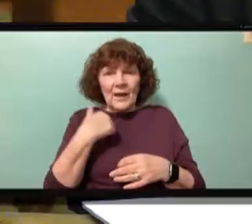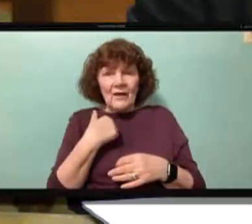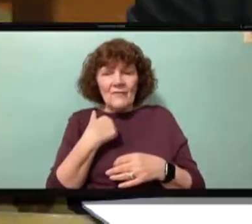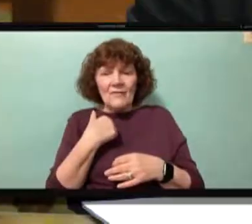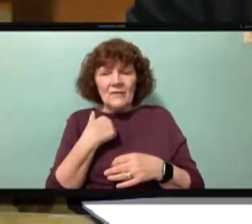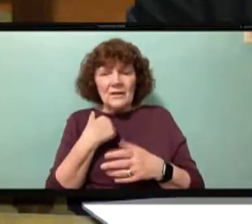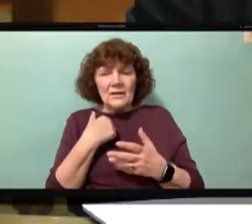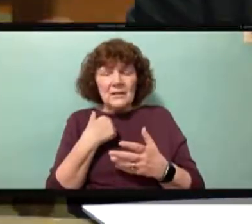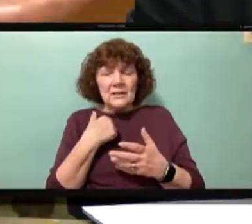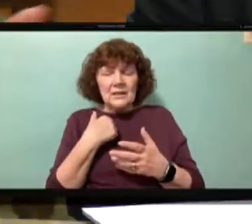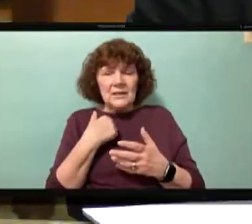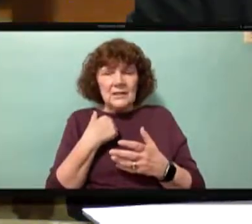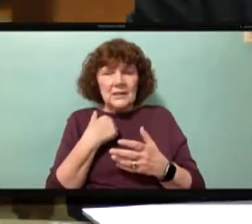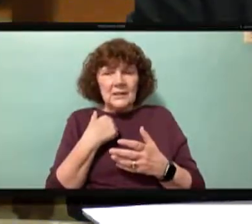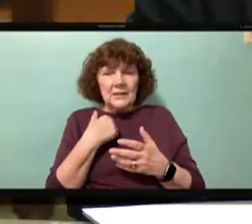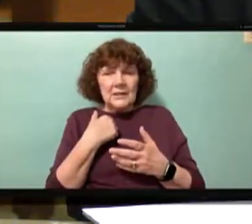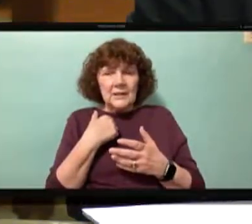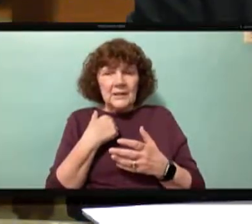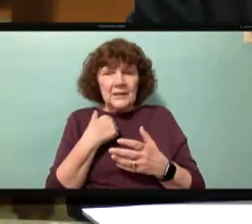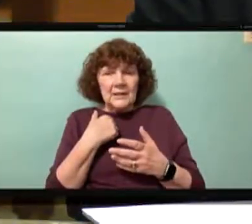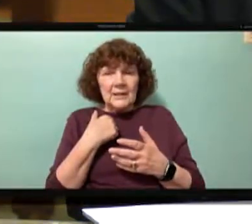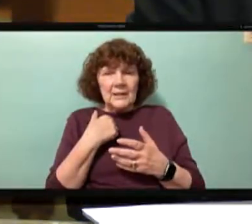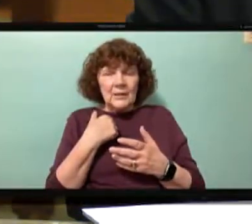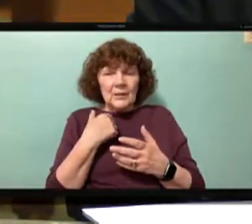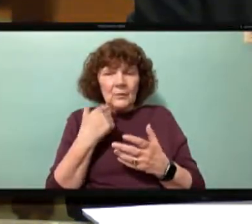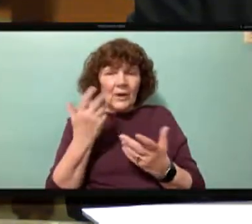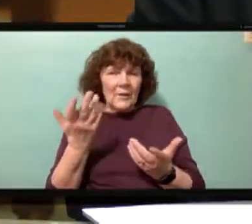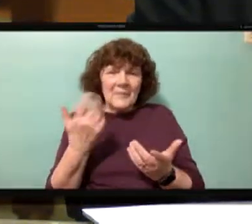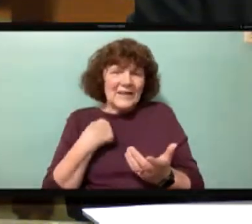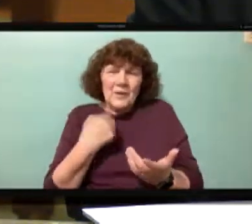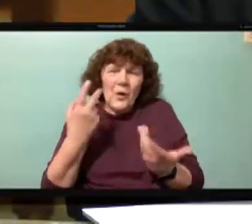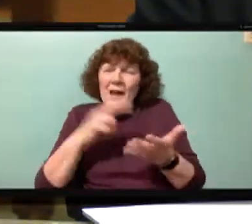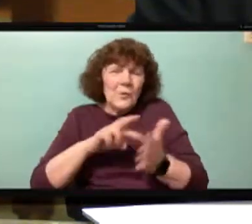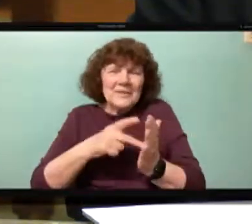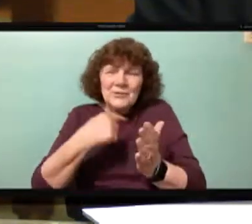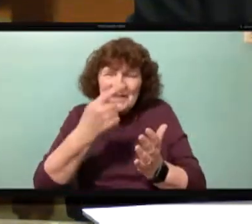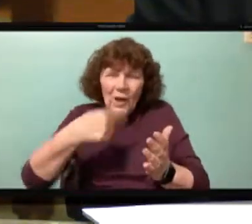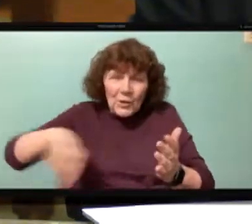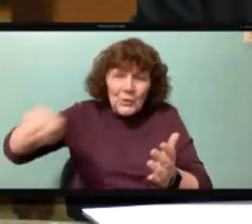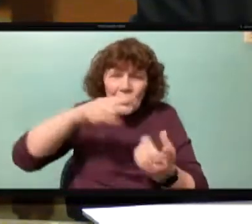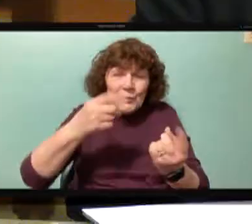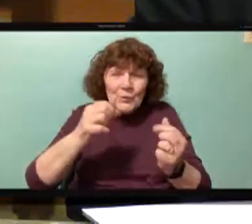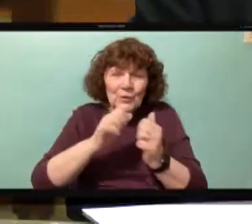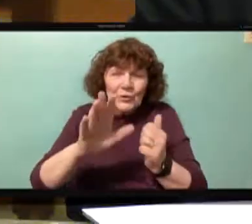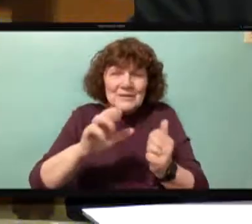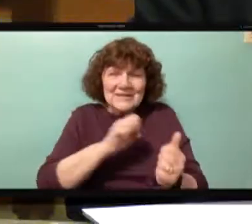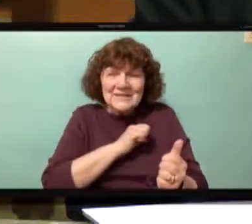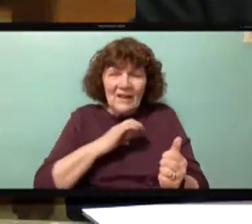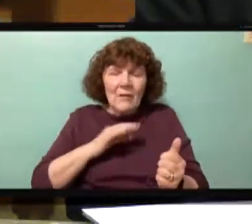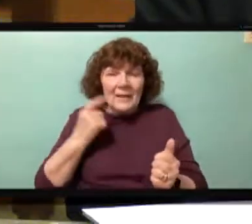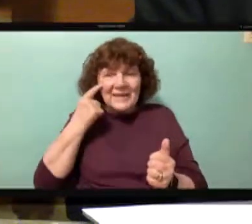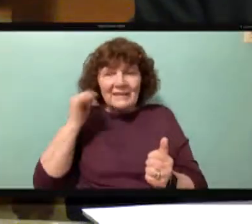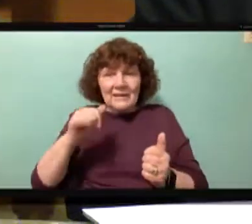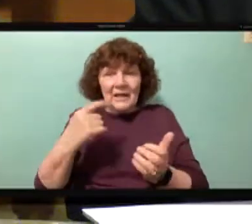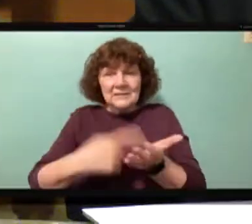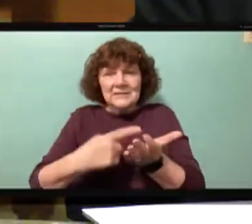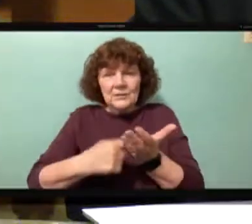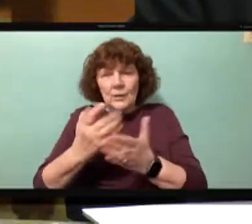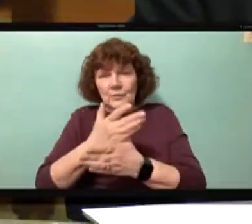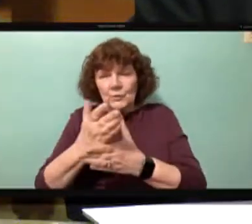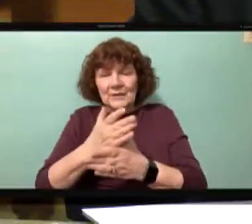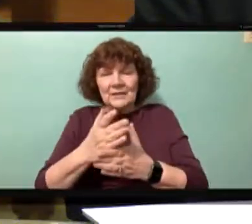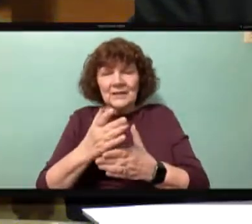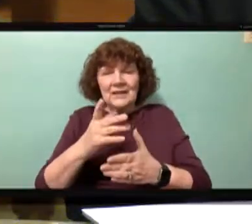guess I'm telling you guys what to do with your staff, and that's not my intention. But I do think that that conversation between the department and council, just to ask,